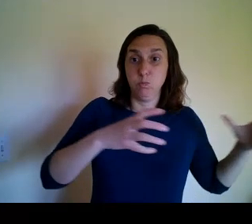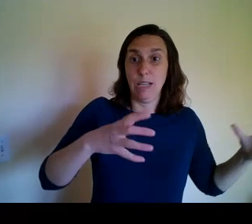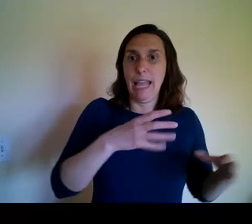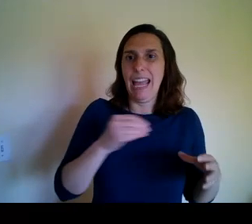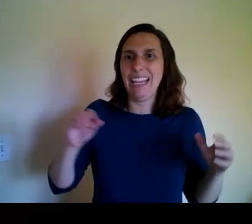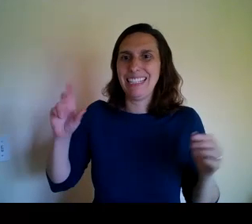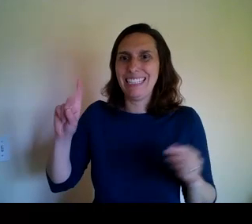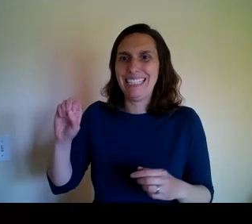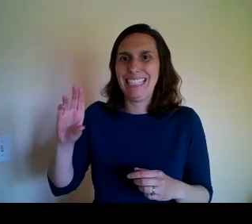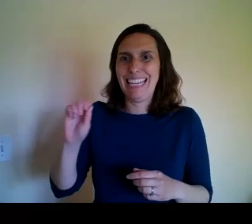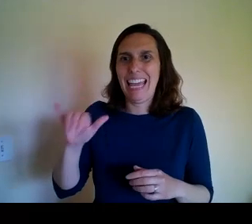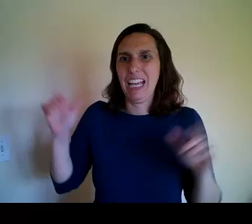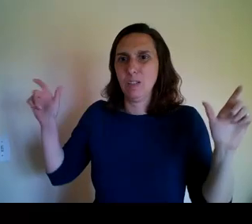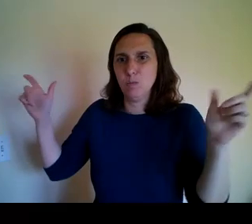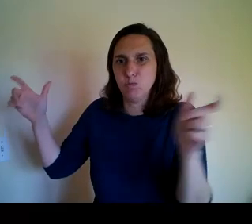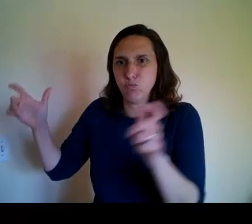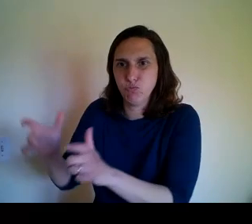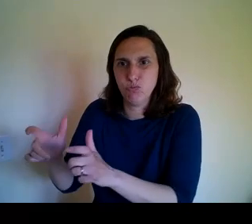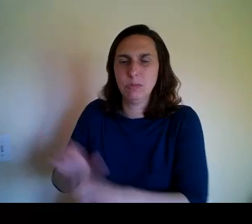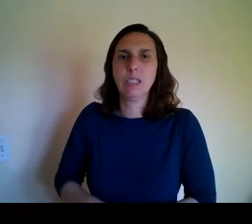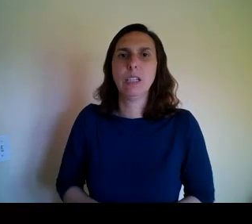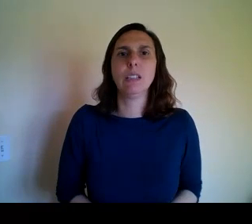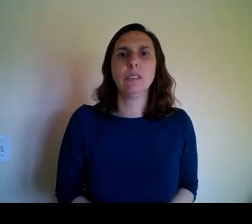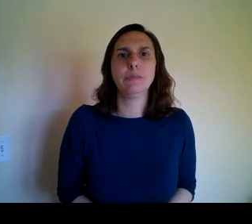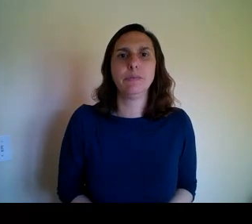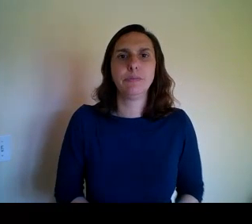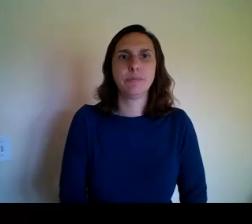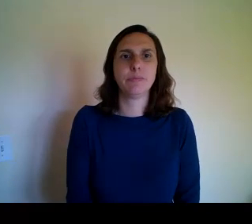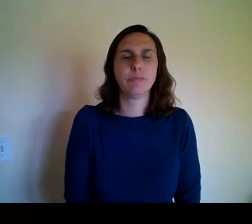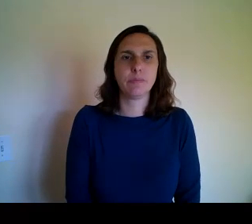So for the growth model, I'll think of having